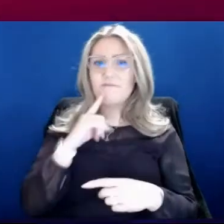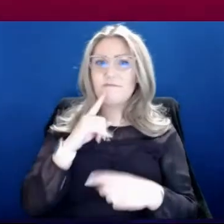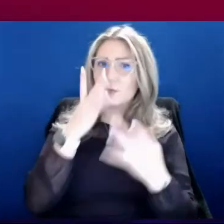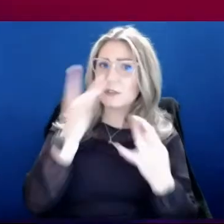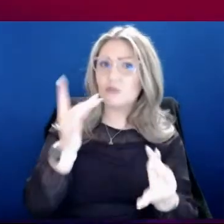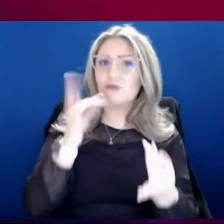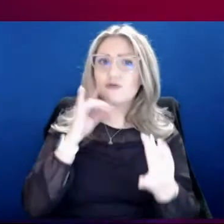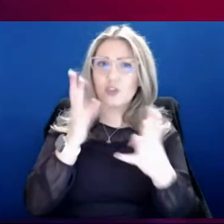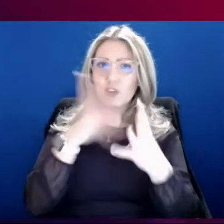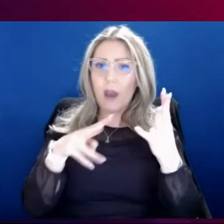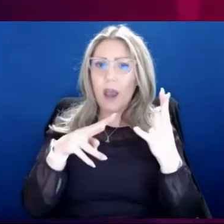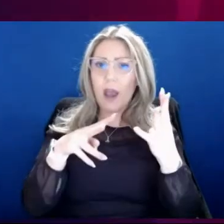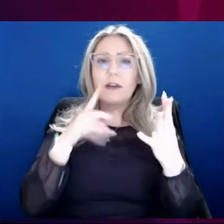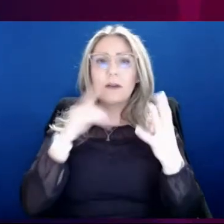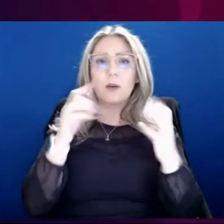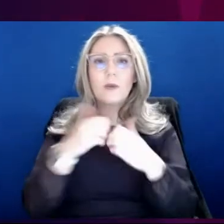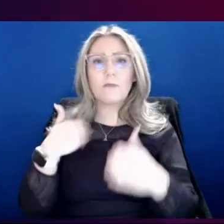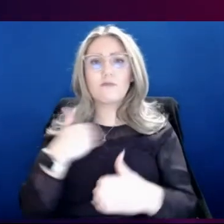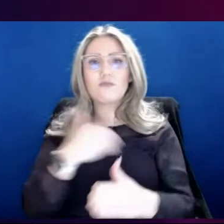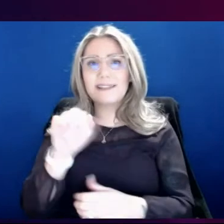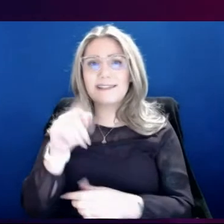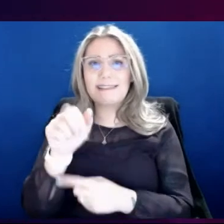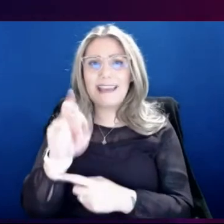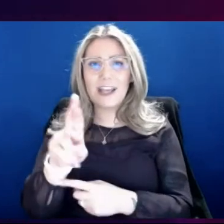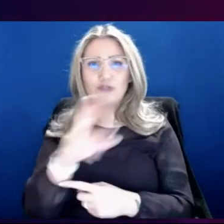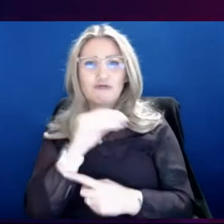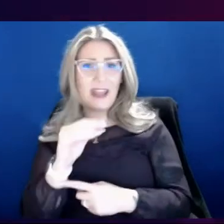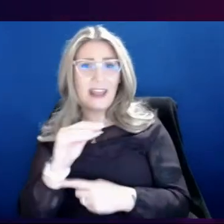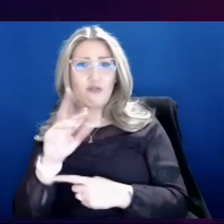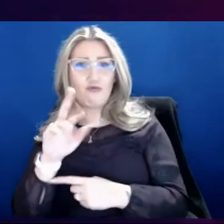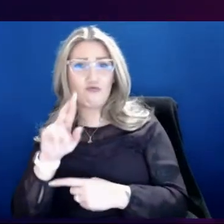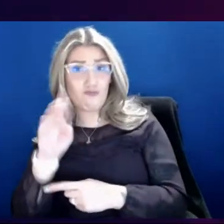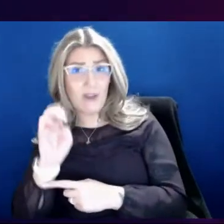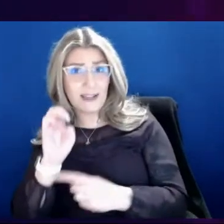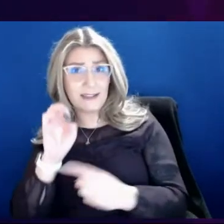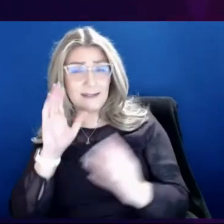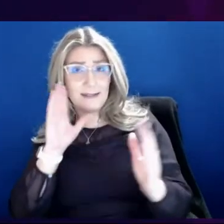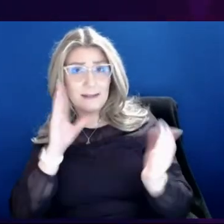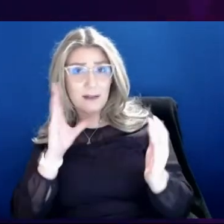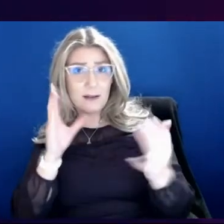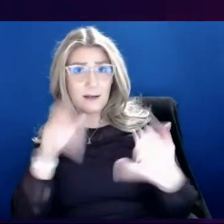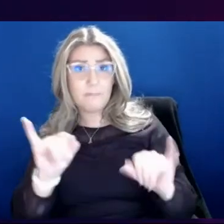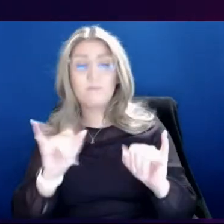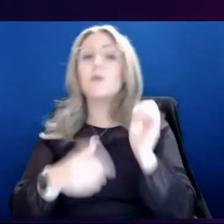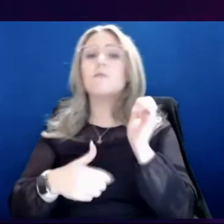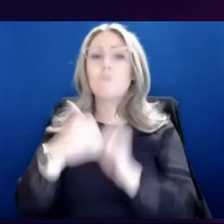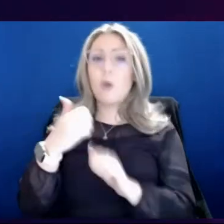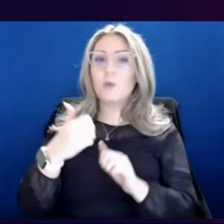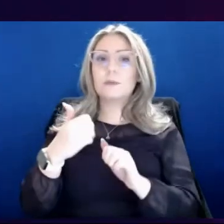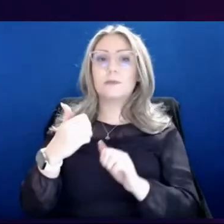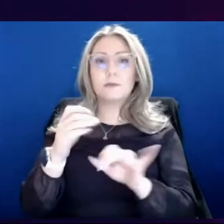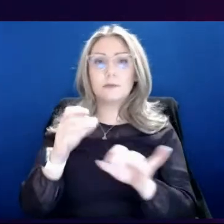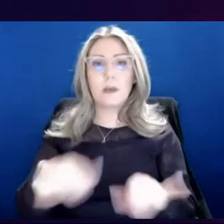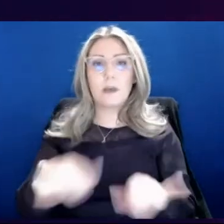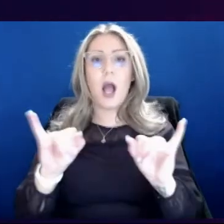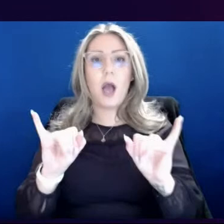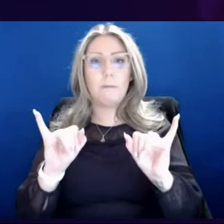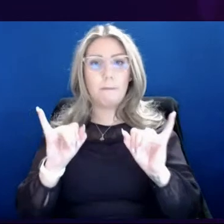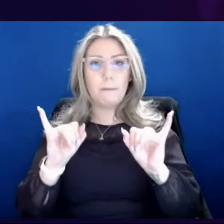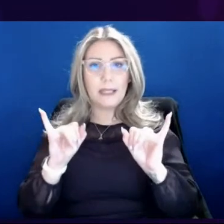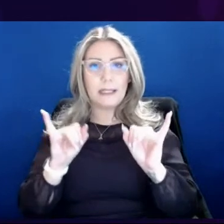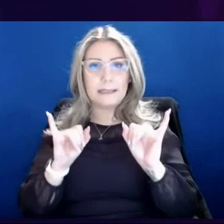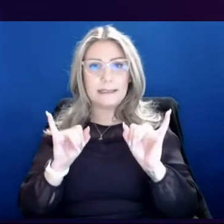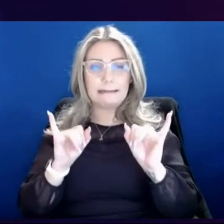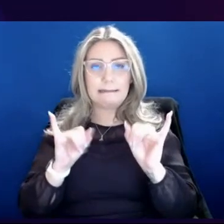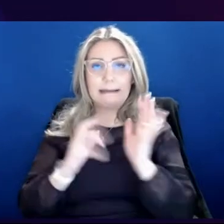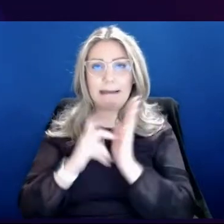cancer and the rates of that compared to lymphomas. Well, it's the most common. Breast cancer is the most common cancer in women.